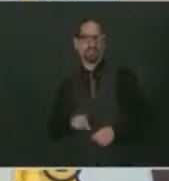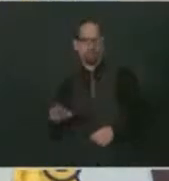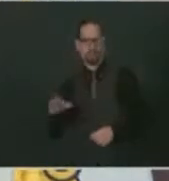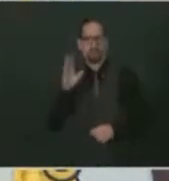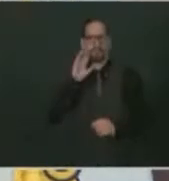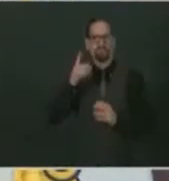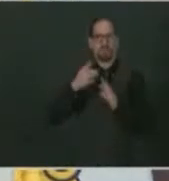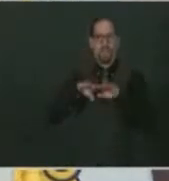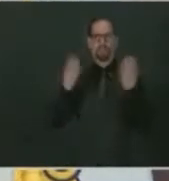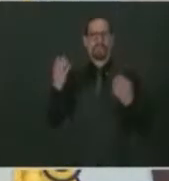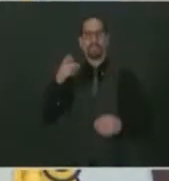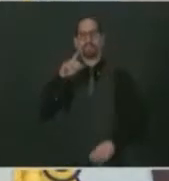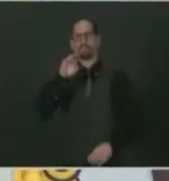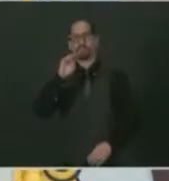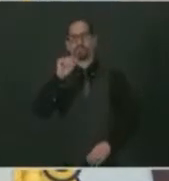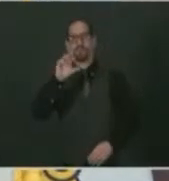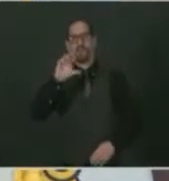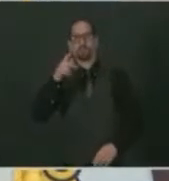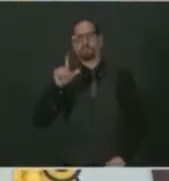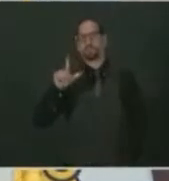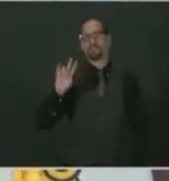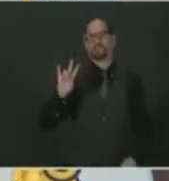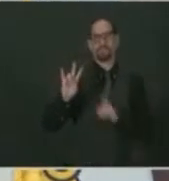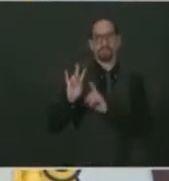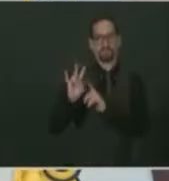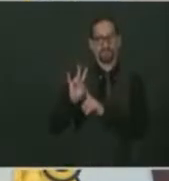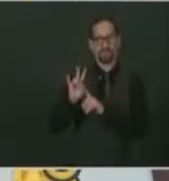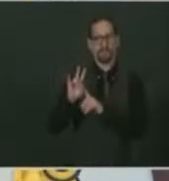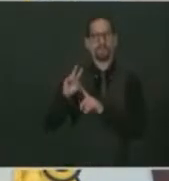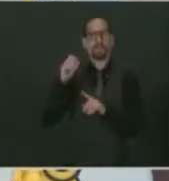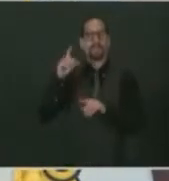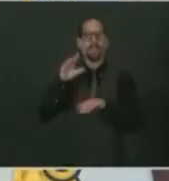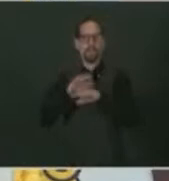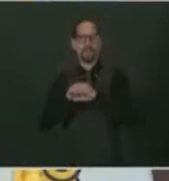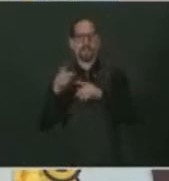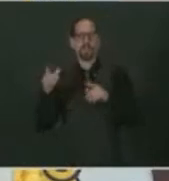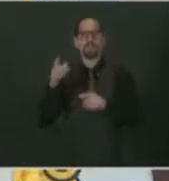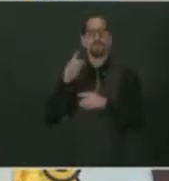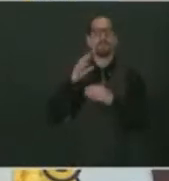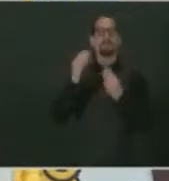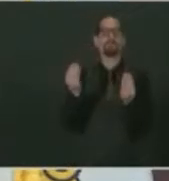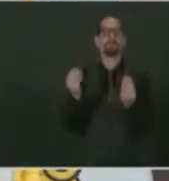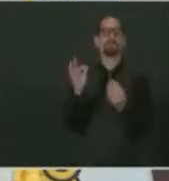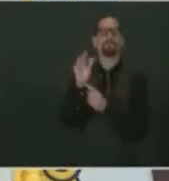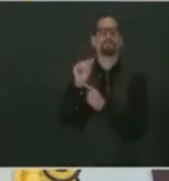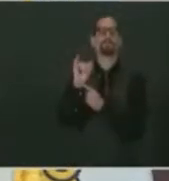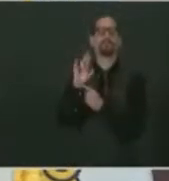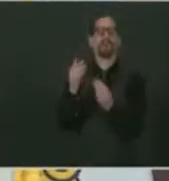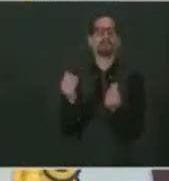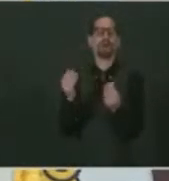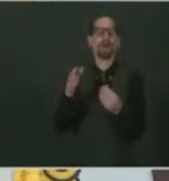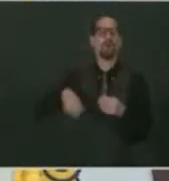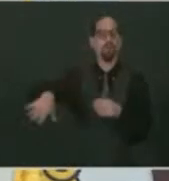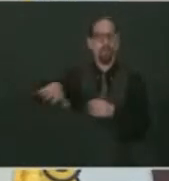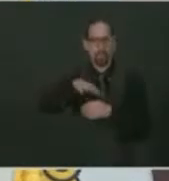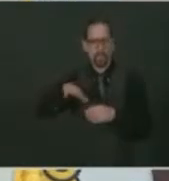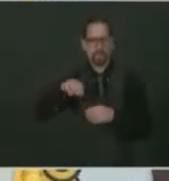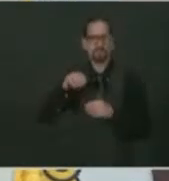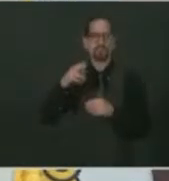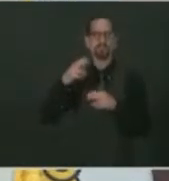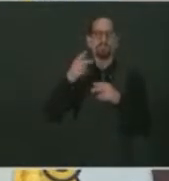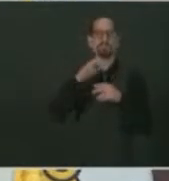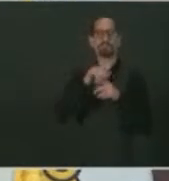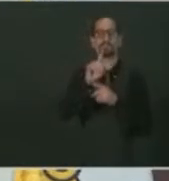West Kingstown, with 400 doses available. And Woonsocket site will open up this Sunday,